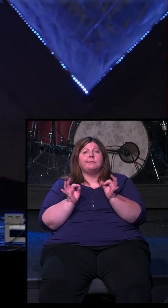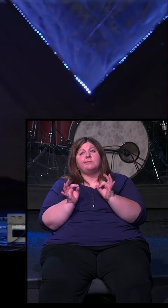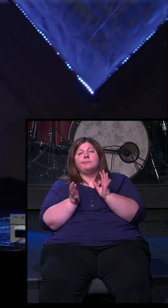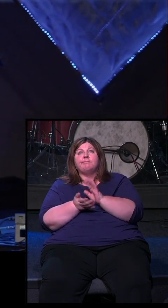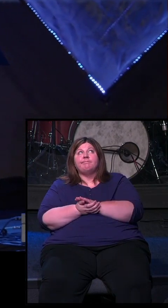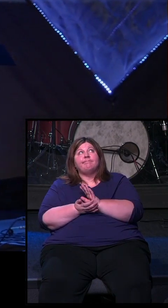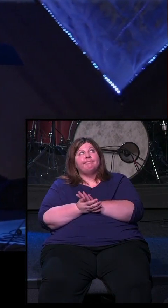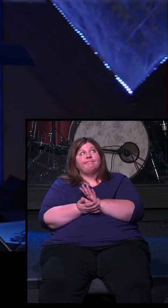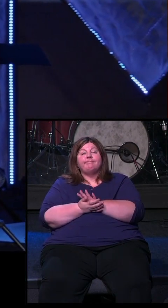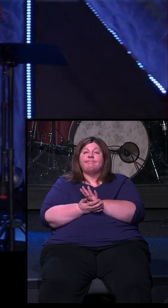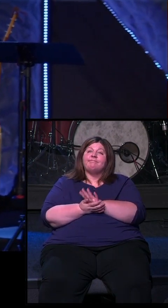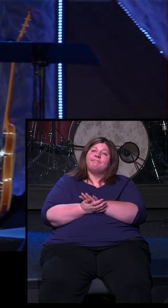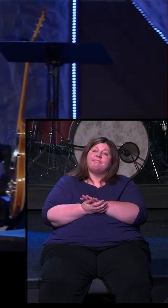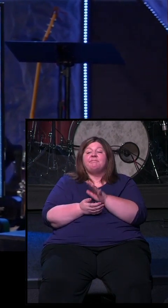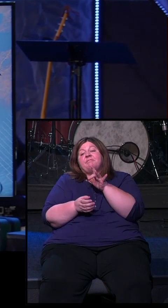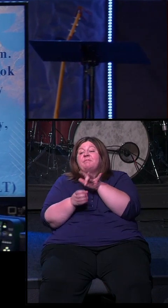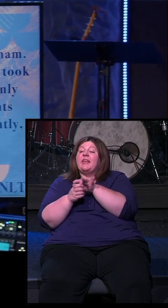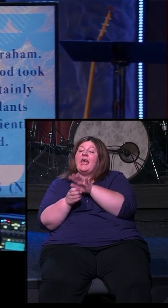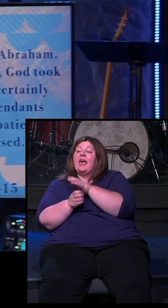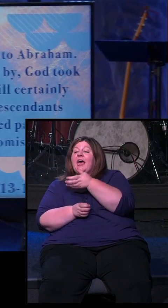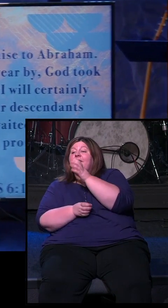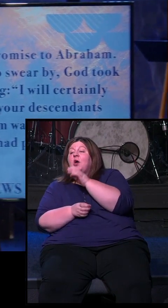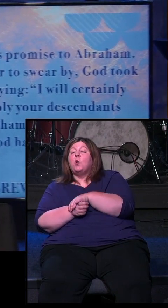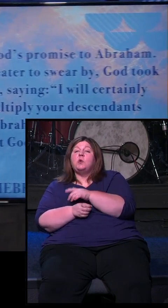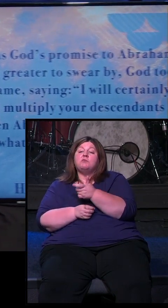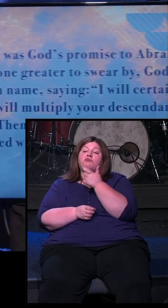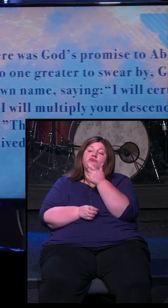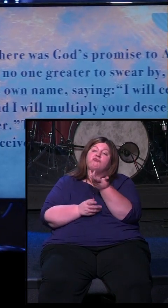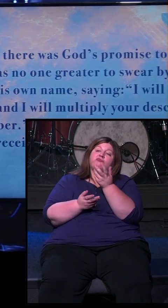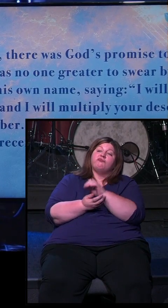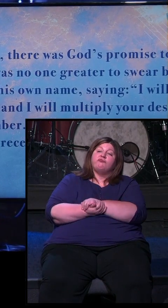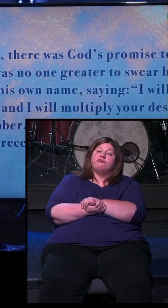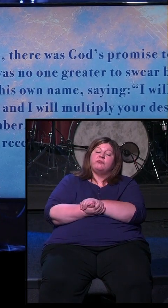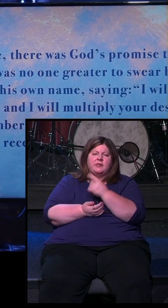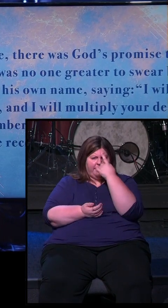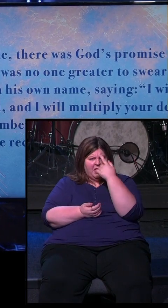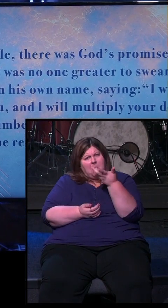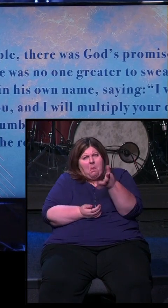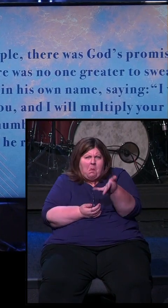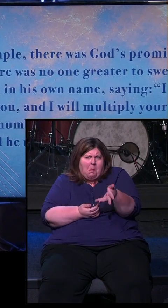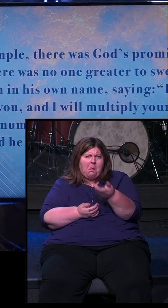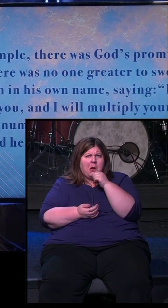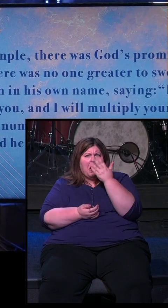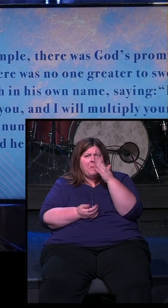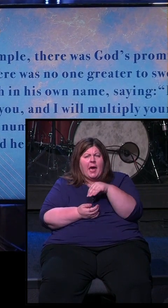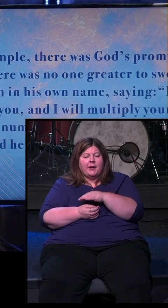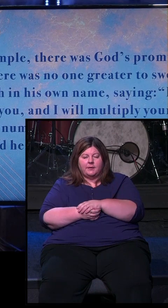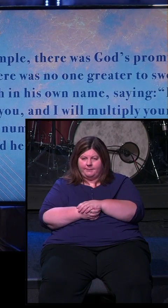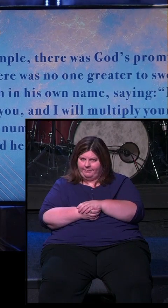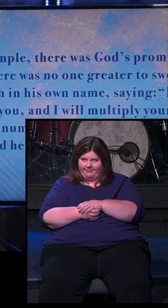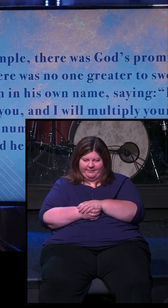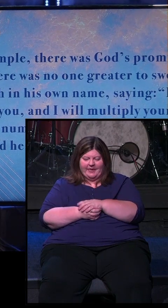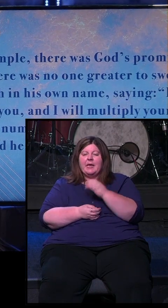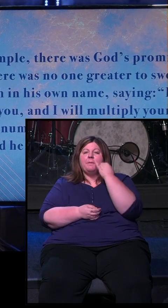through, have a Coke, watch a game. That doesn't sound so bad, does it? But what we're talking about, if you